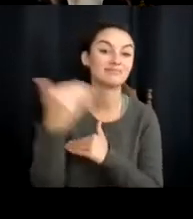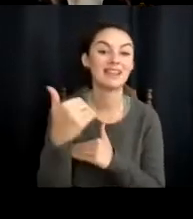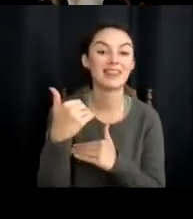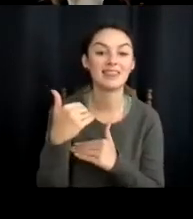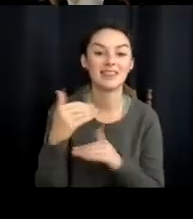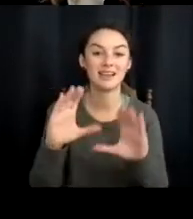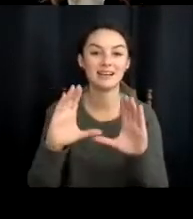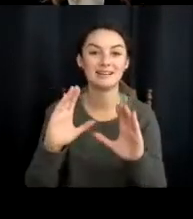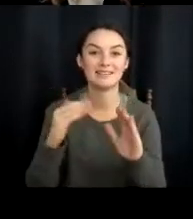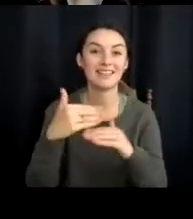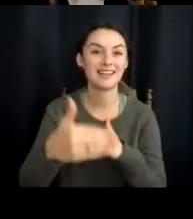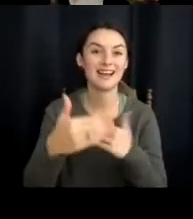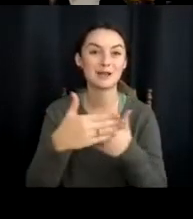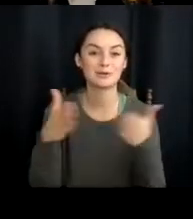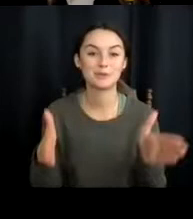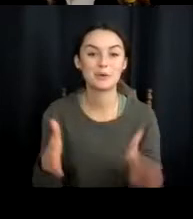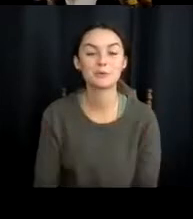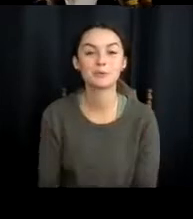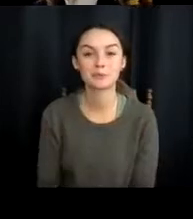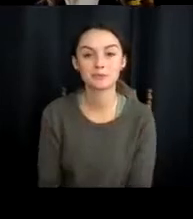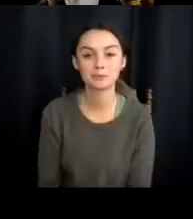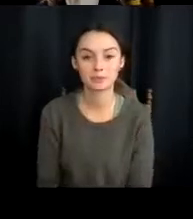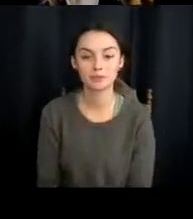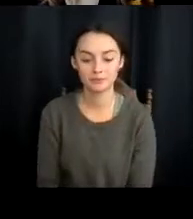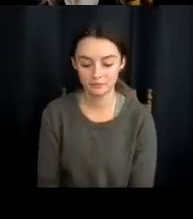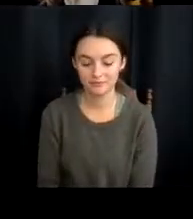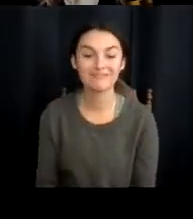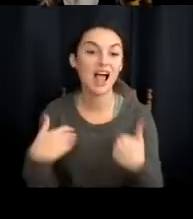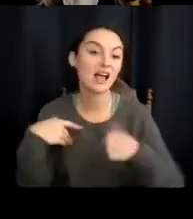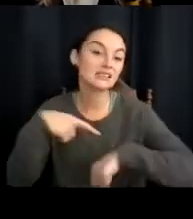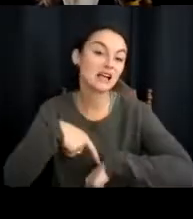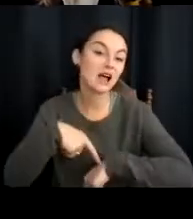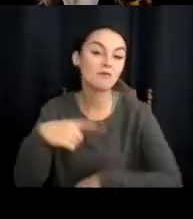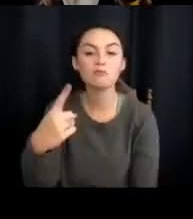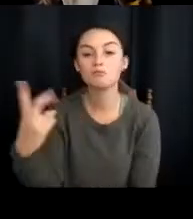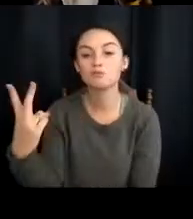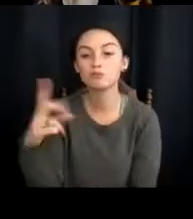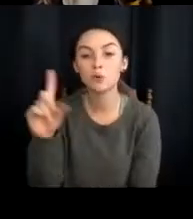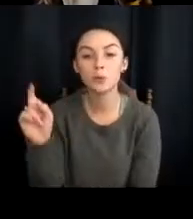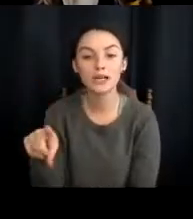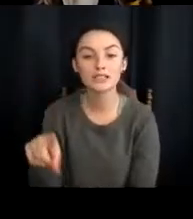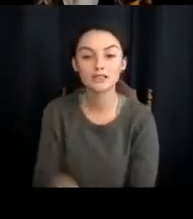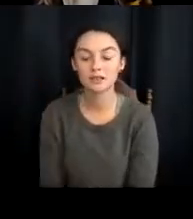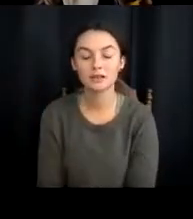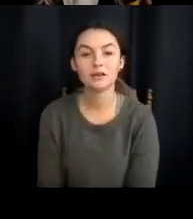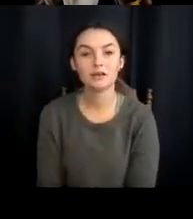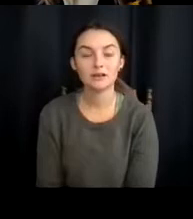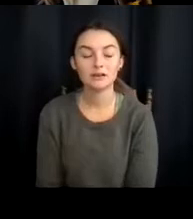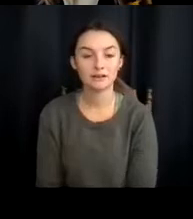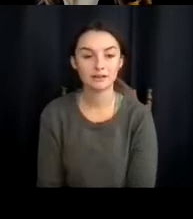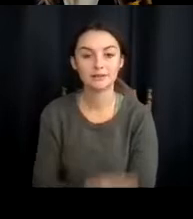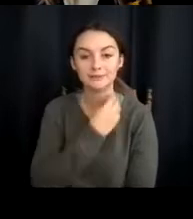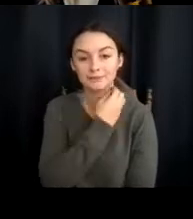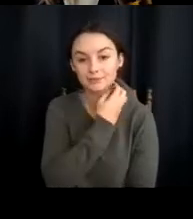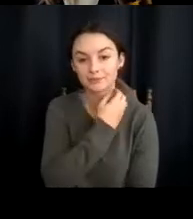and go kind of up to present day. And we probably have time for maybe 1 or 2 questions. So maybe somebody in the crowd, if anybody has a